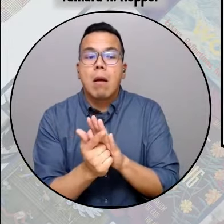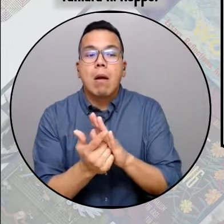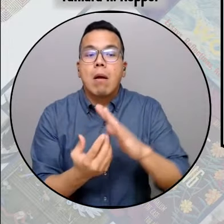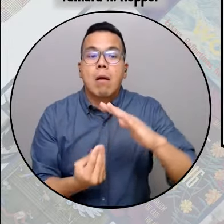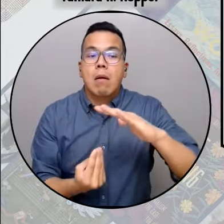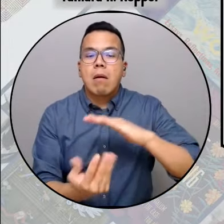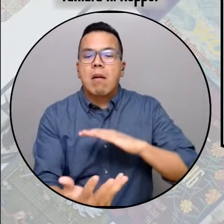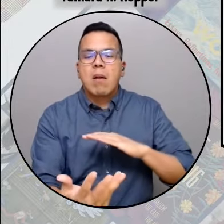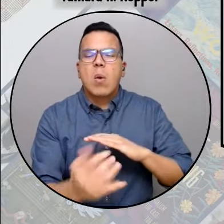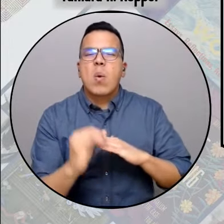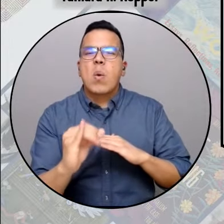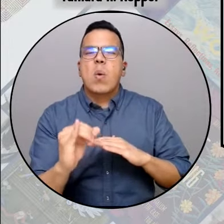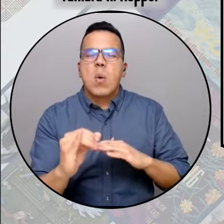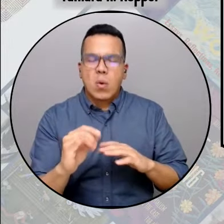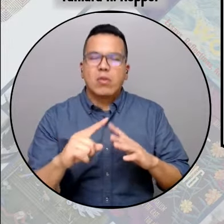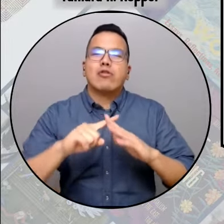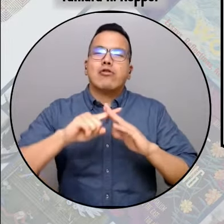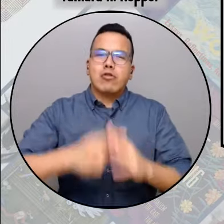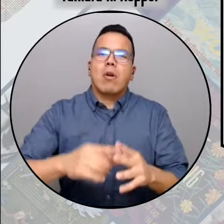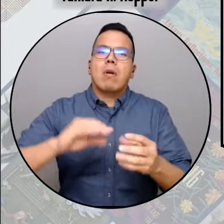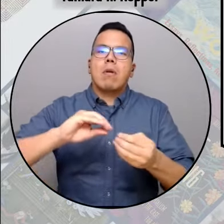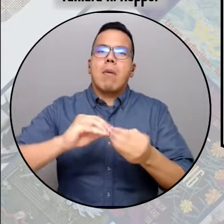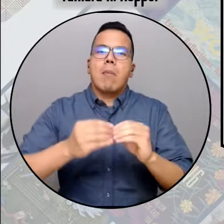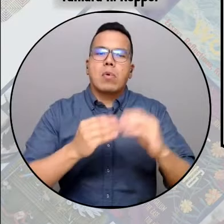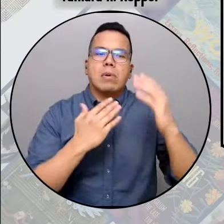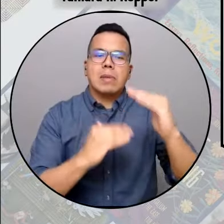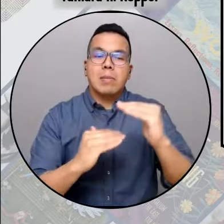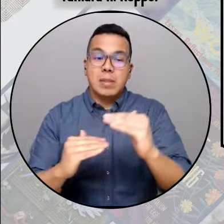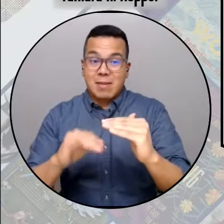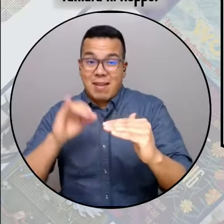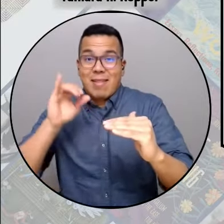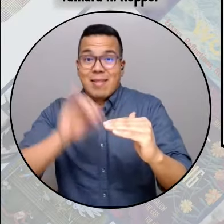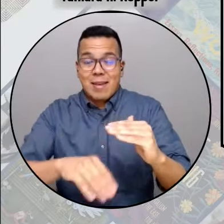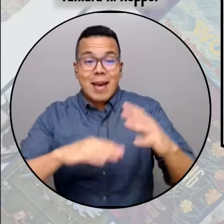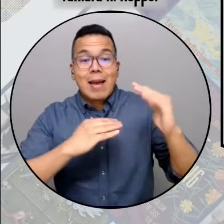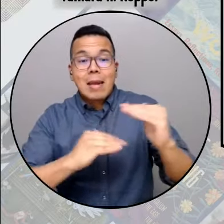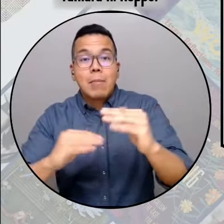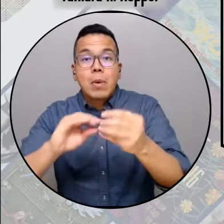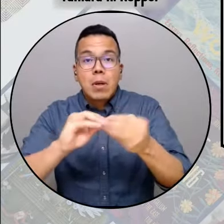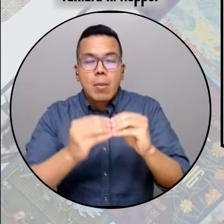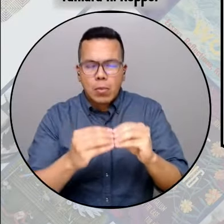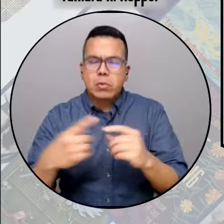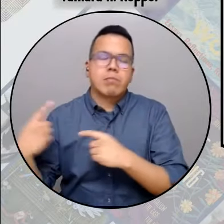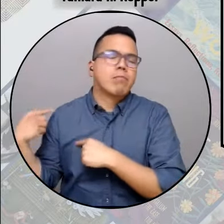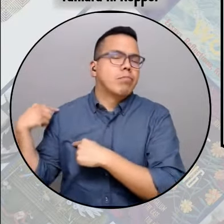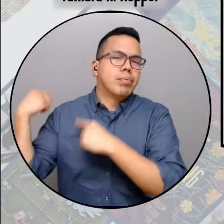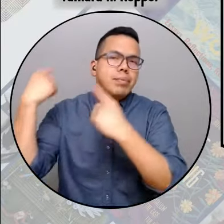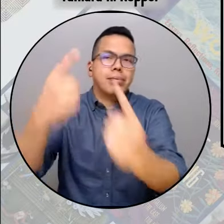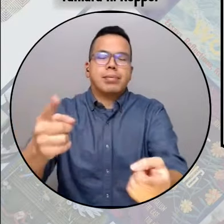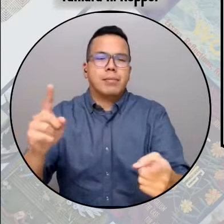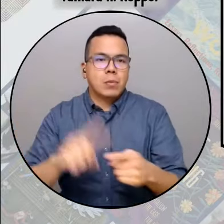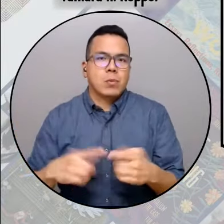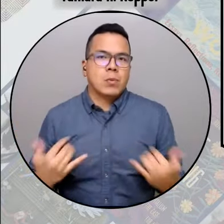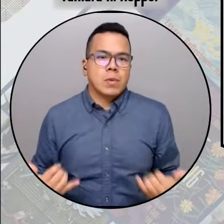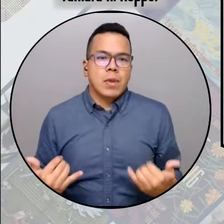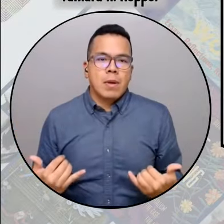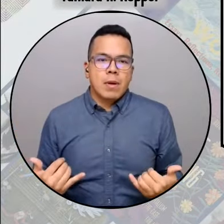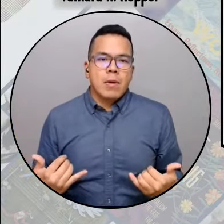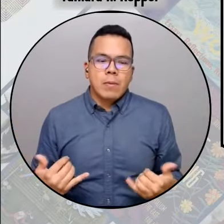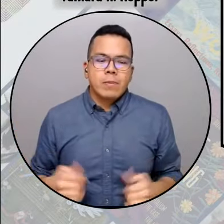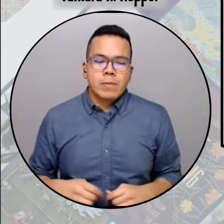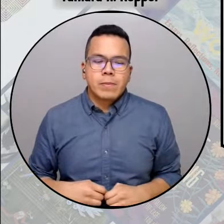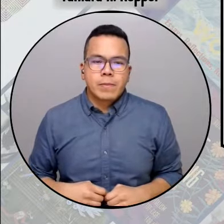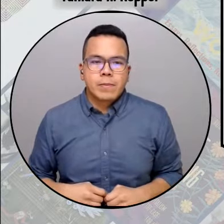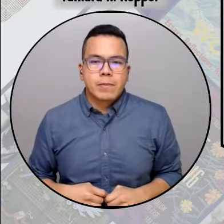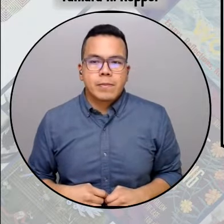of our quota system. And that system is with us today, where we have kind of numerical limits and also kind of identify